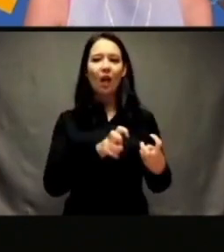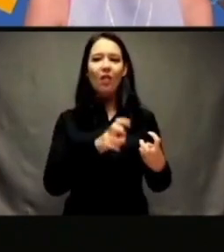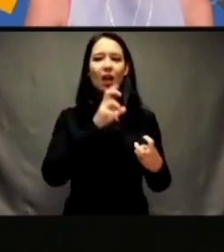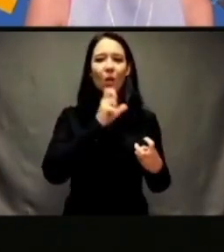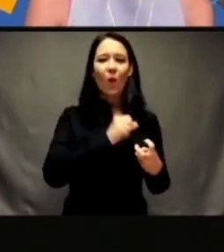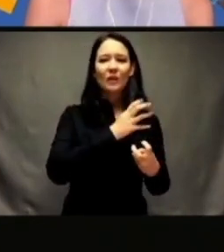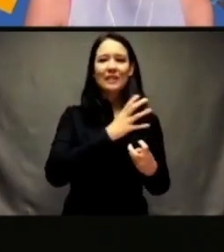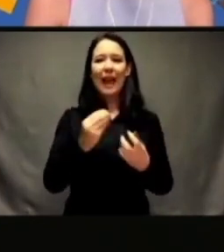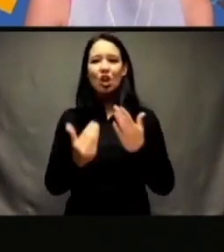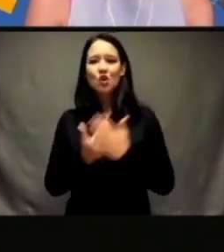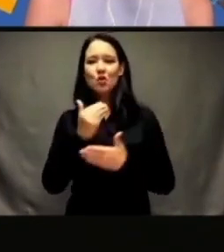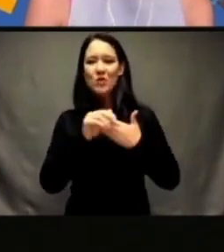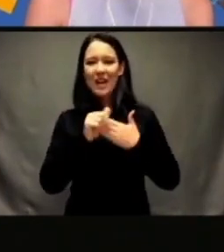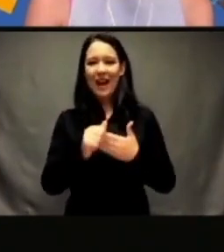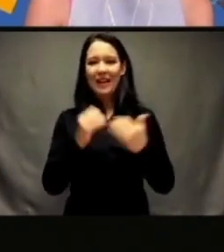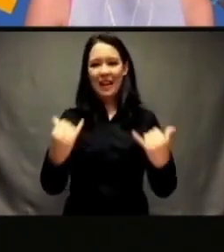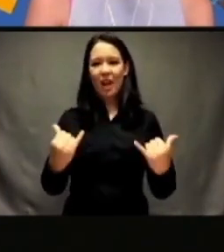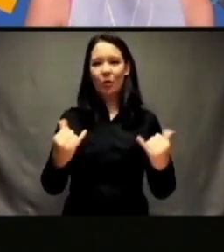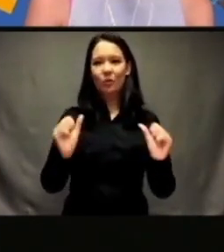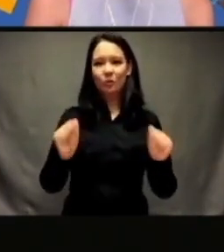welcome to download it.